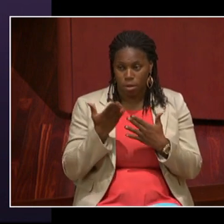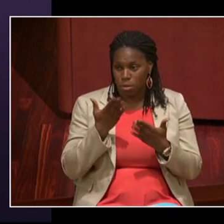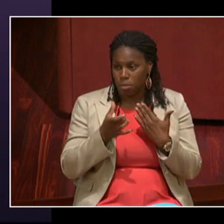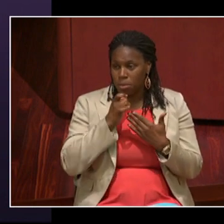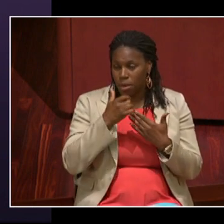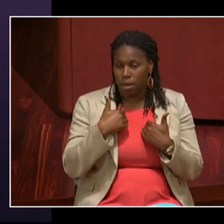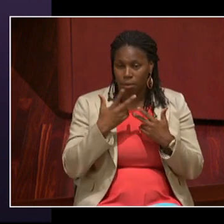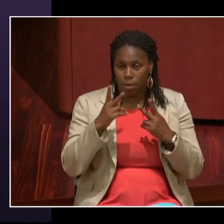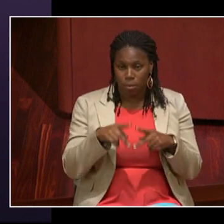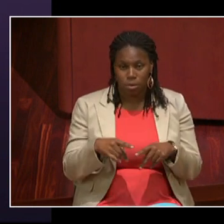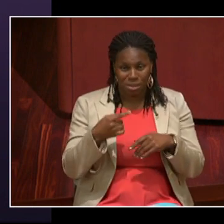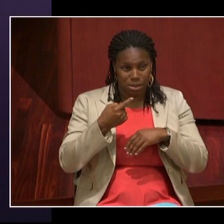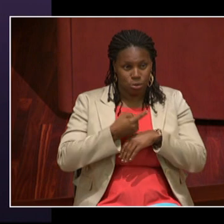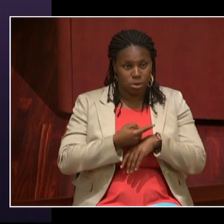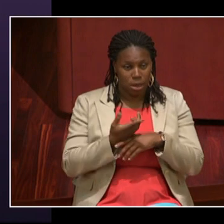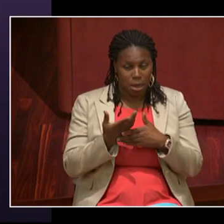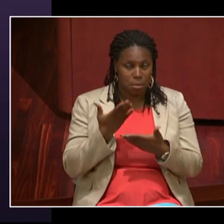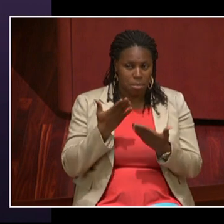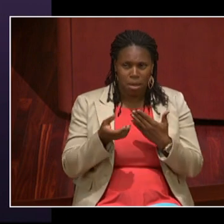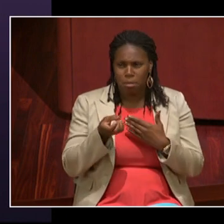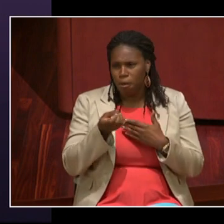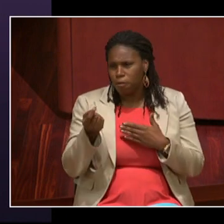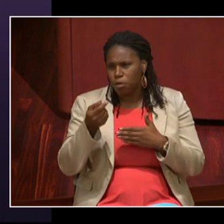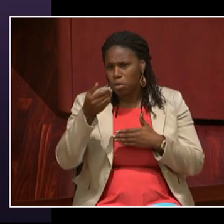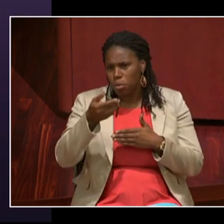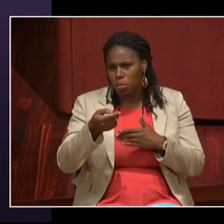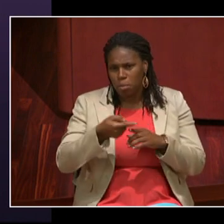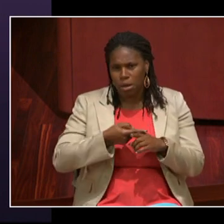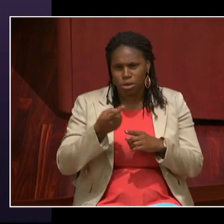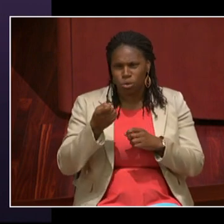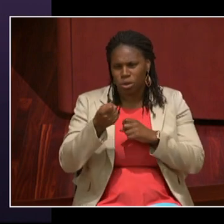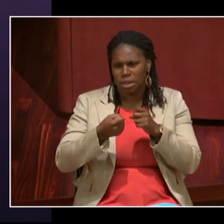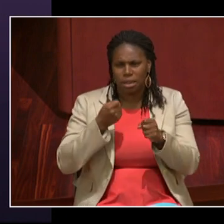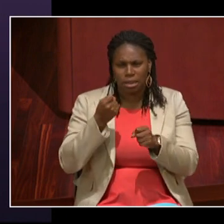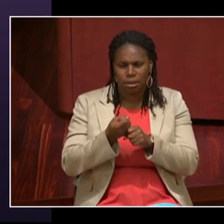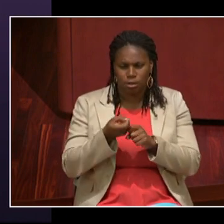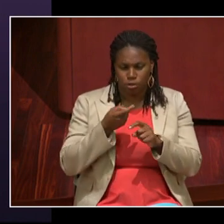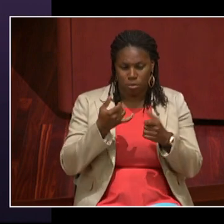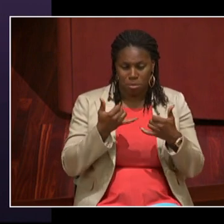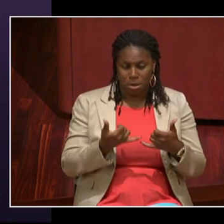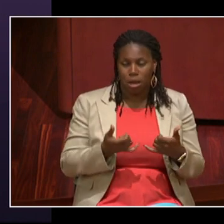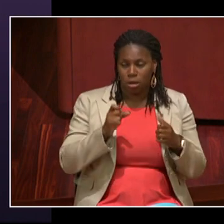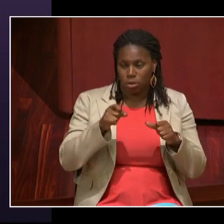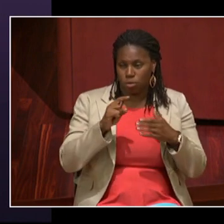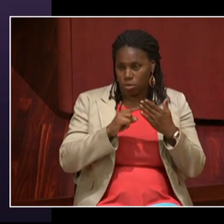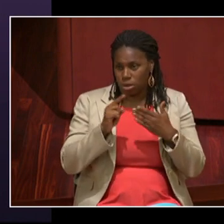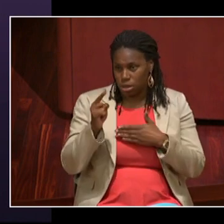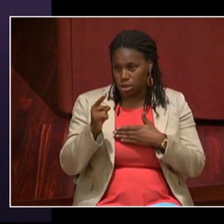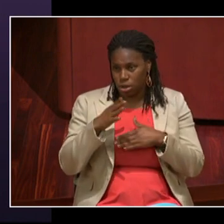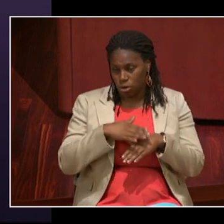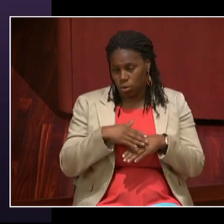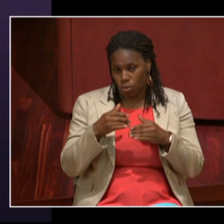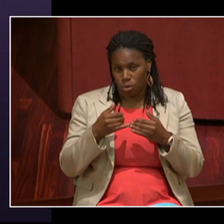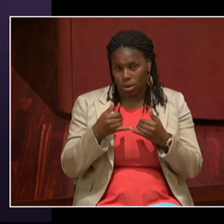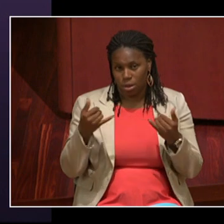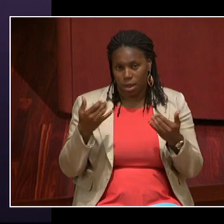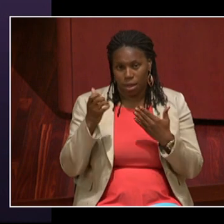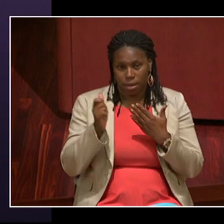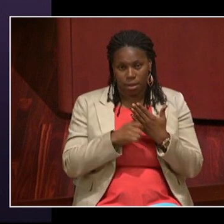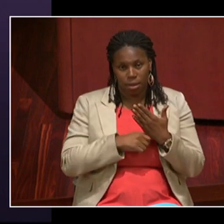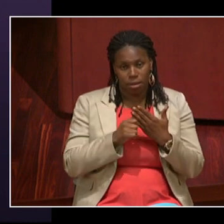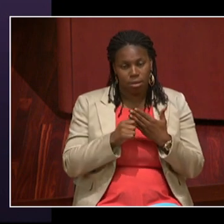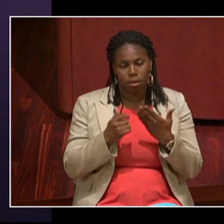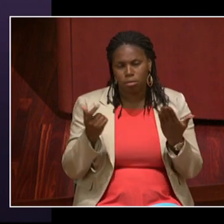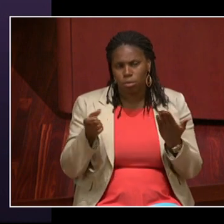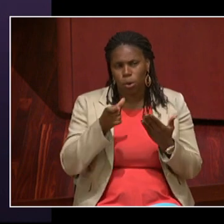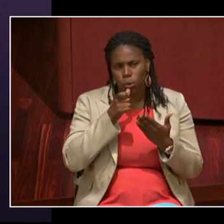that doesn't mean that we won't have them a few months or a couple of years down the road. It's always worth checking back in the online catalog to find out who